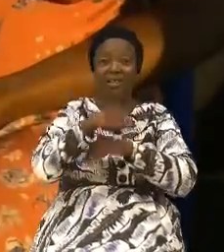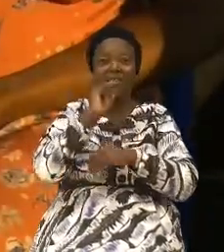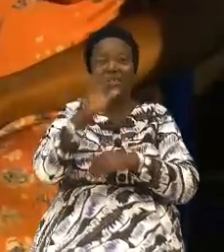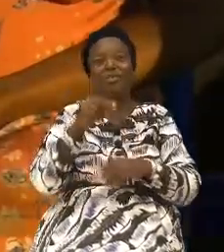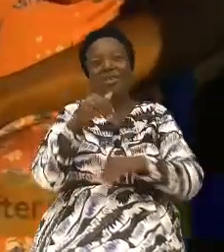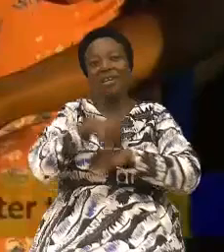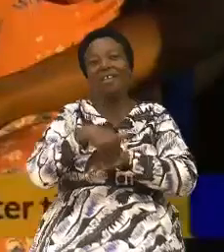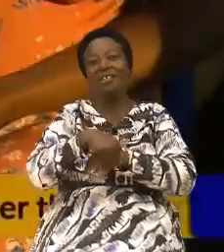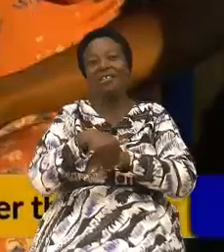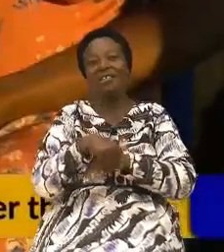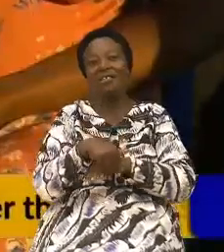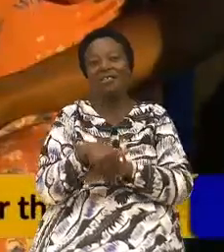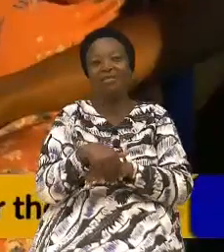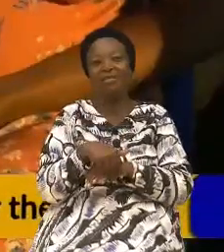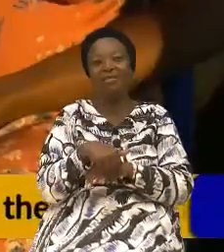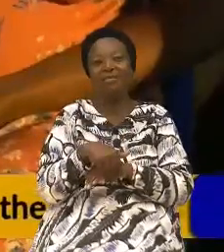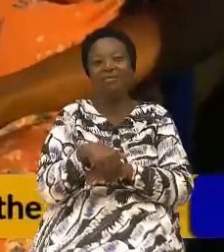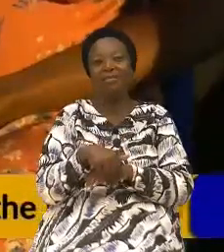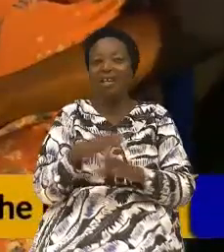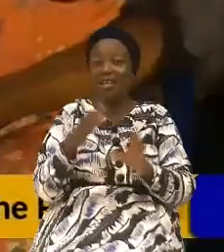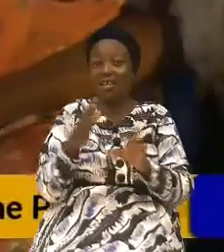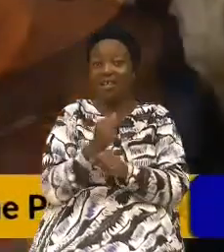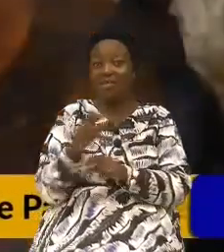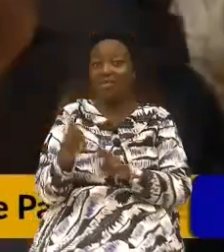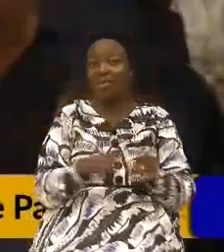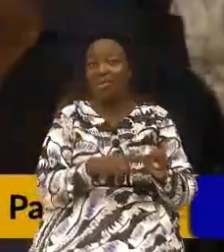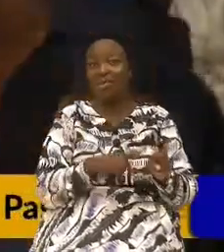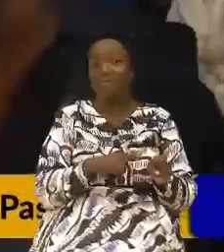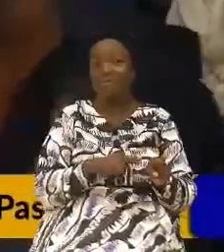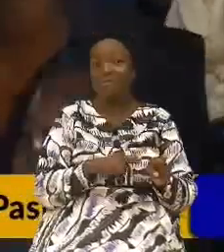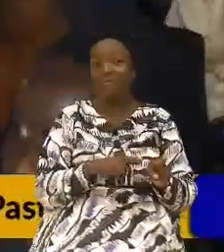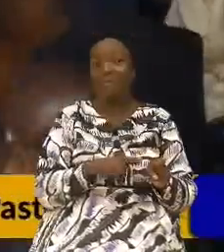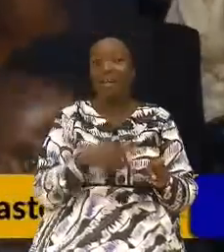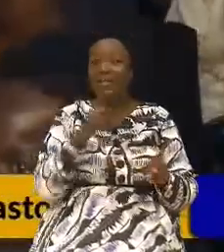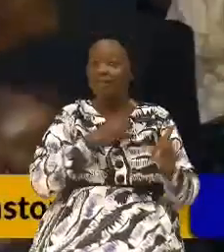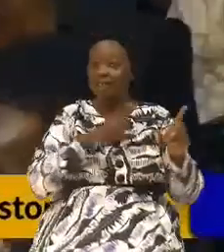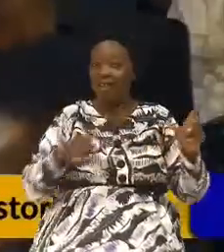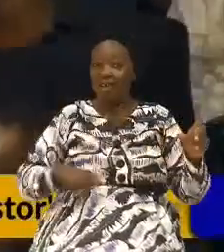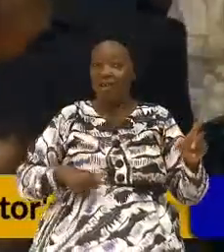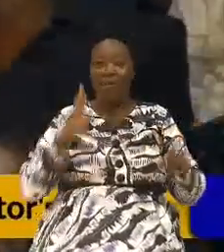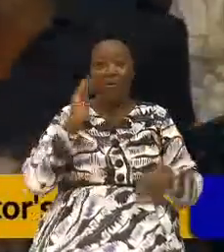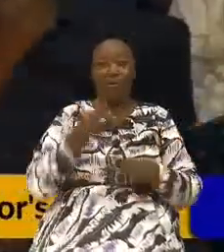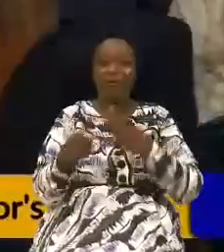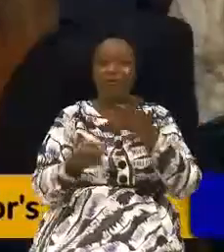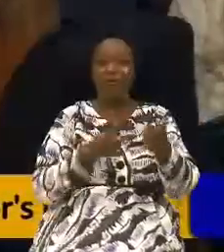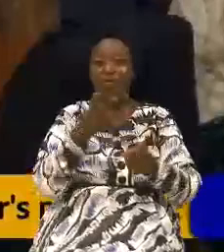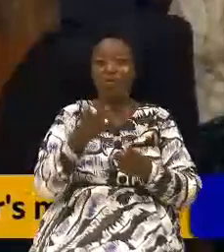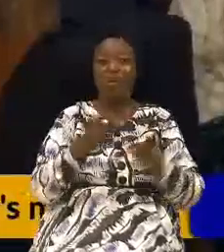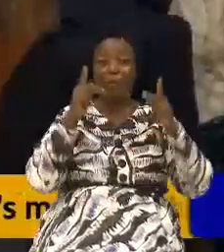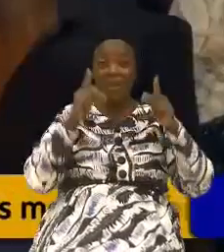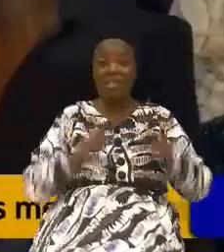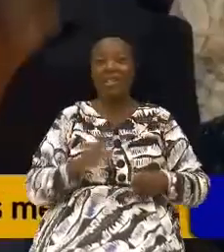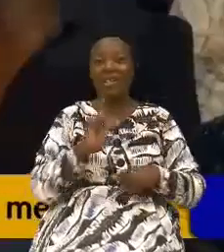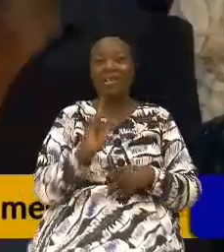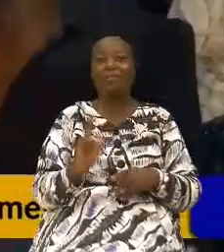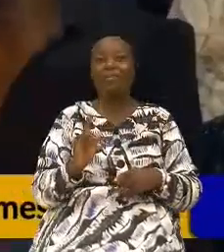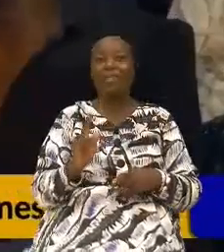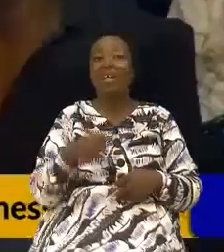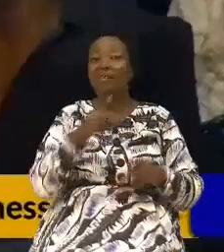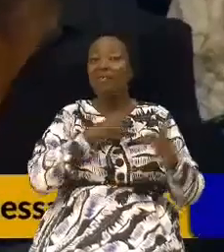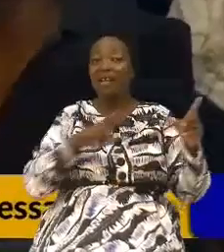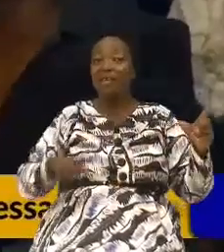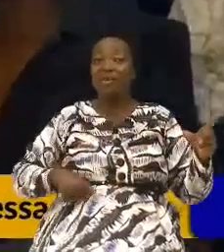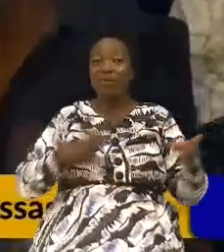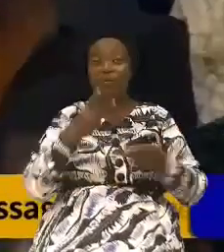night. Get ready. The Lord will visit you personally. The Lord will visit